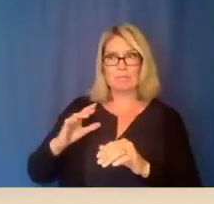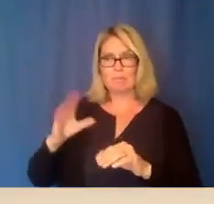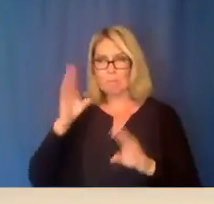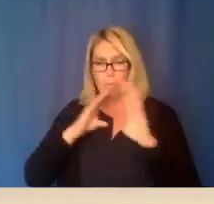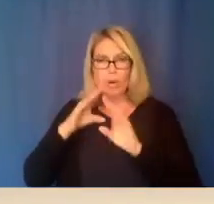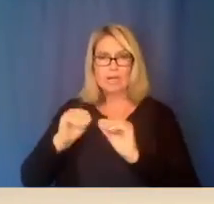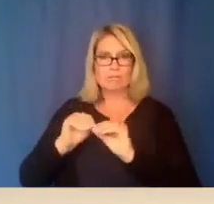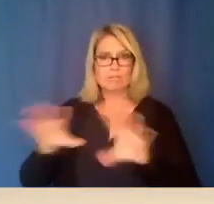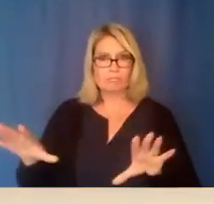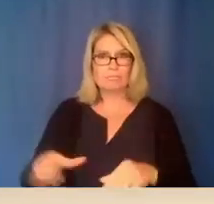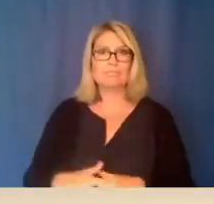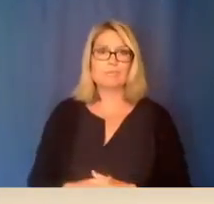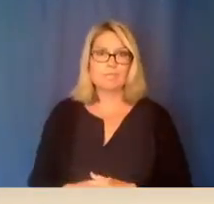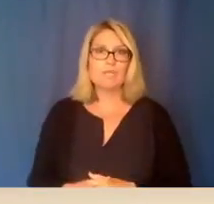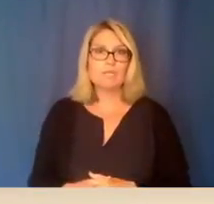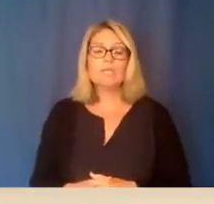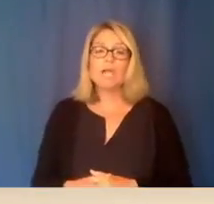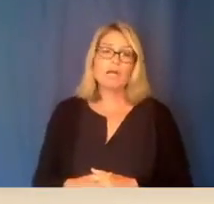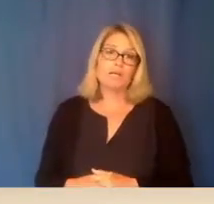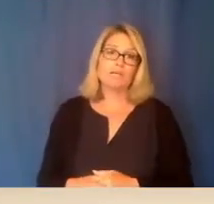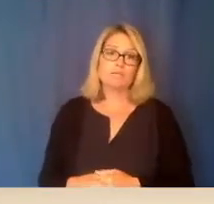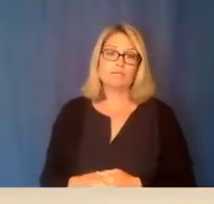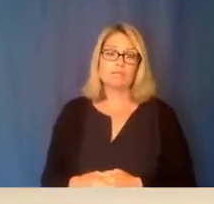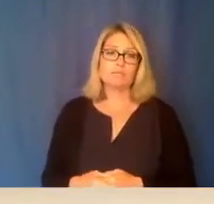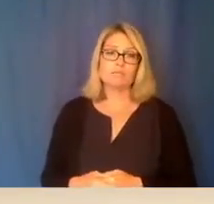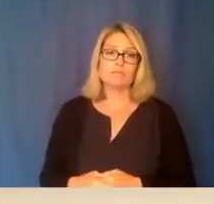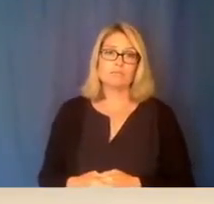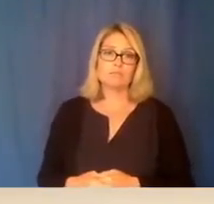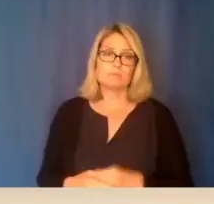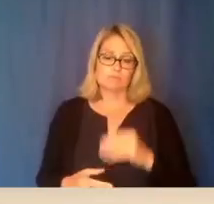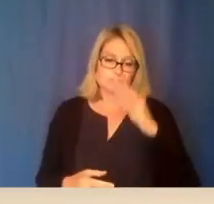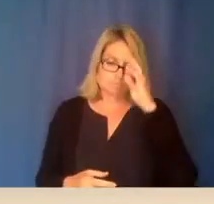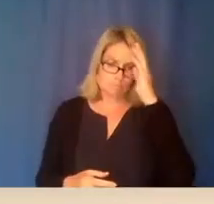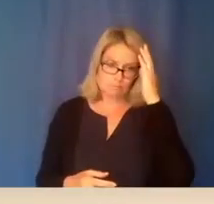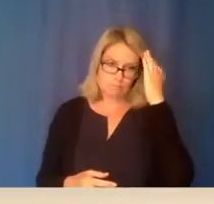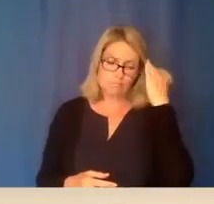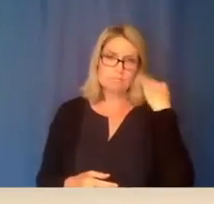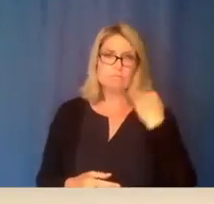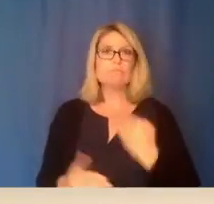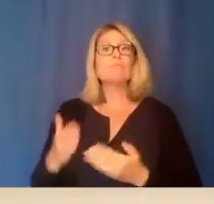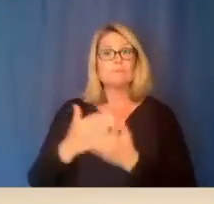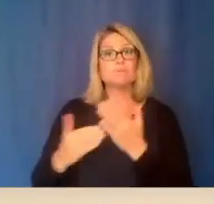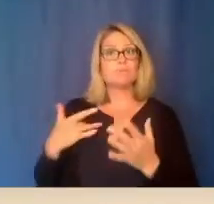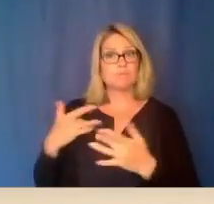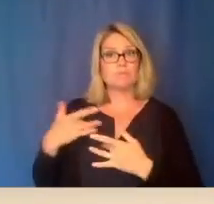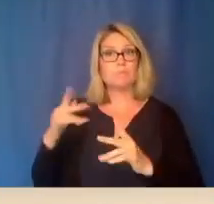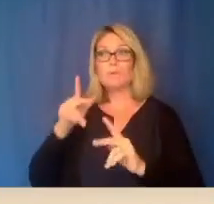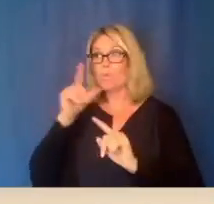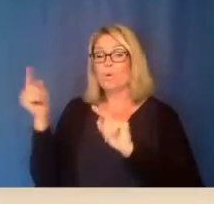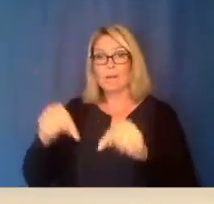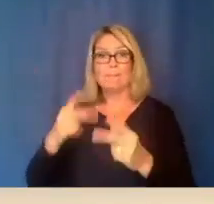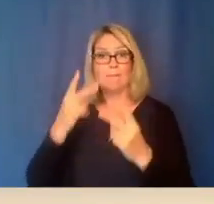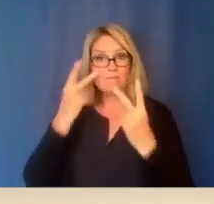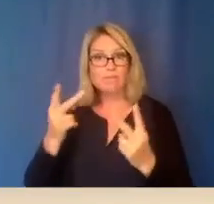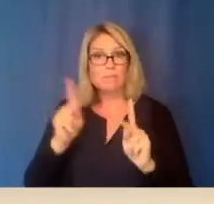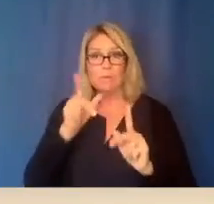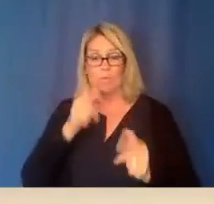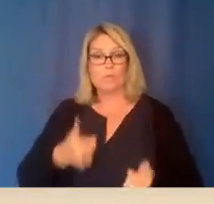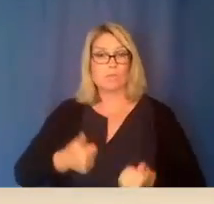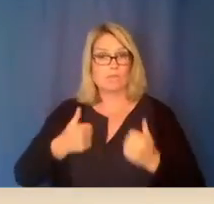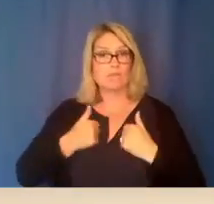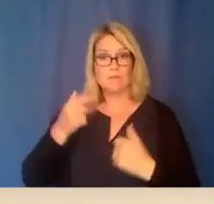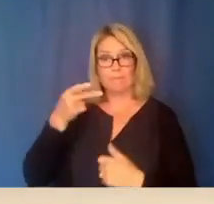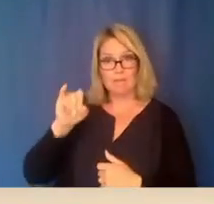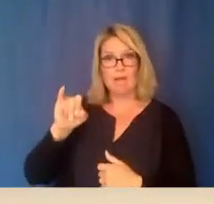would anticipate some concern from some people who are either visiting or island residents. And I think we need to